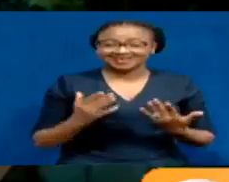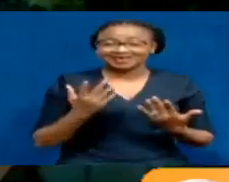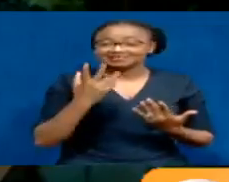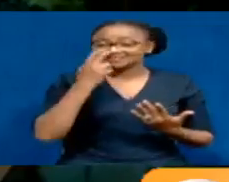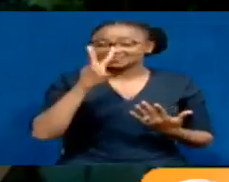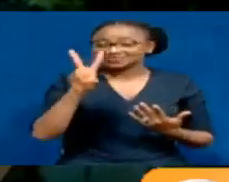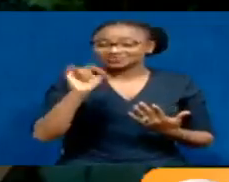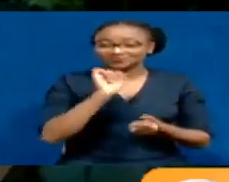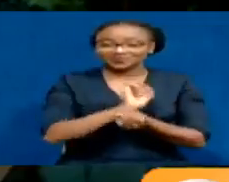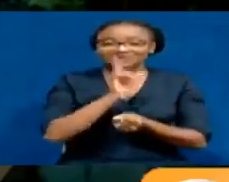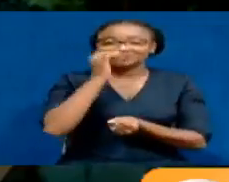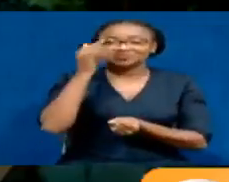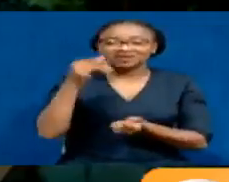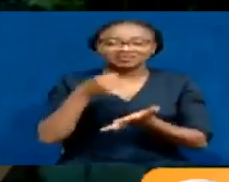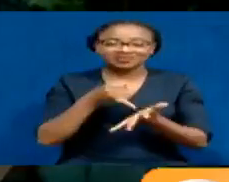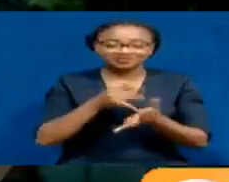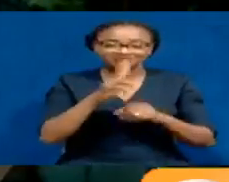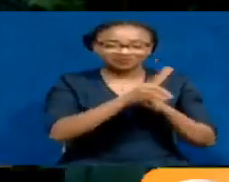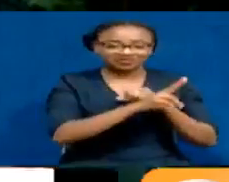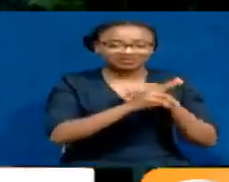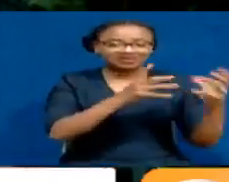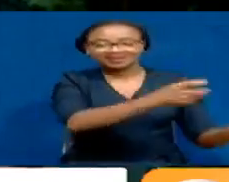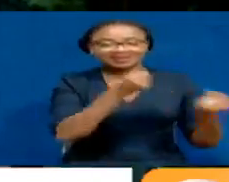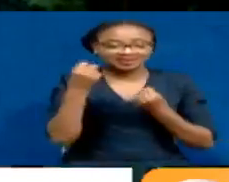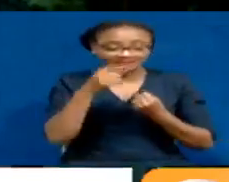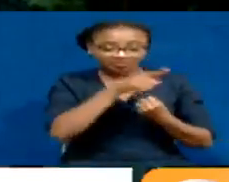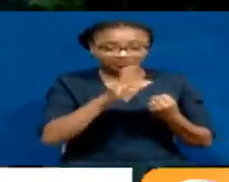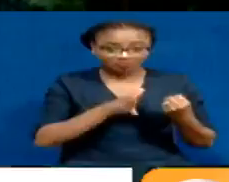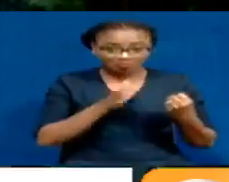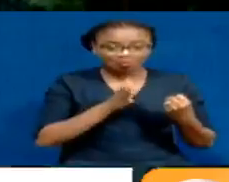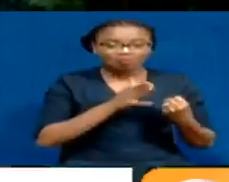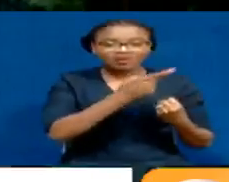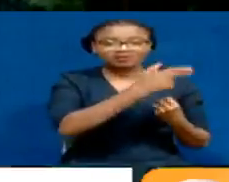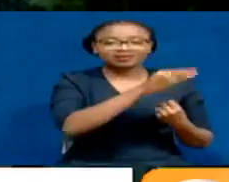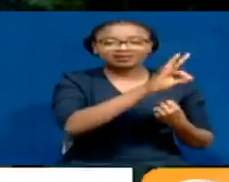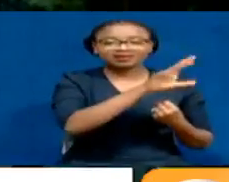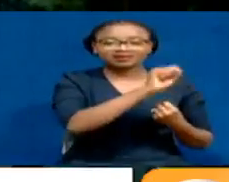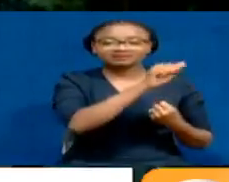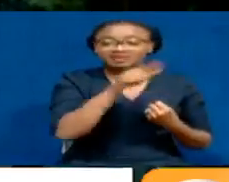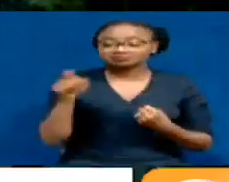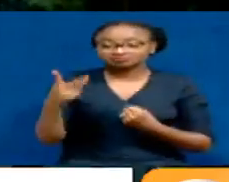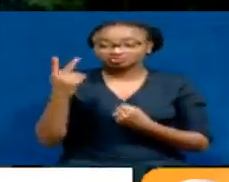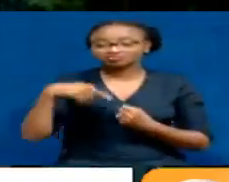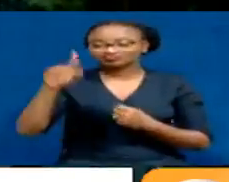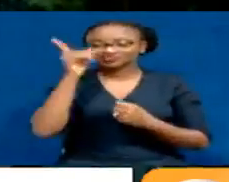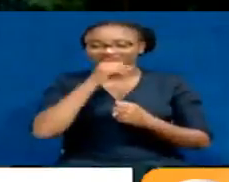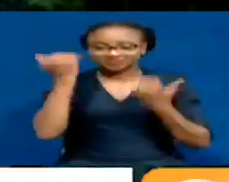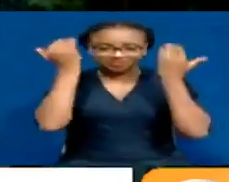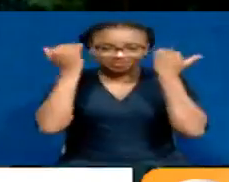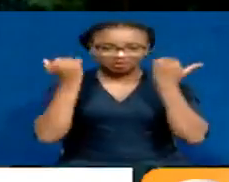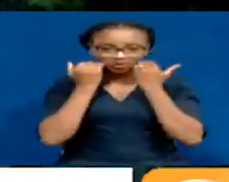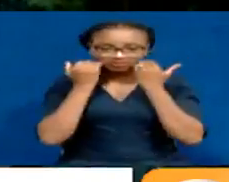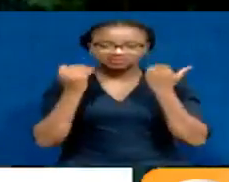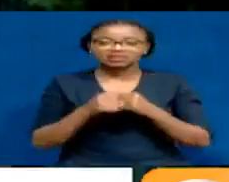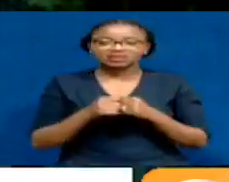Two suspects arrested in connection with the kidnapping of businesswoman Hafsa Mohammed have been arraigned in court. Police have asked the court to allow them for further